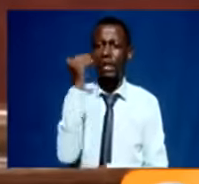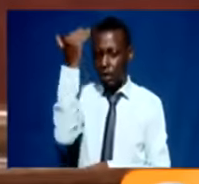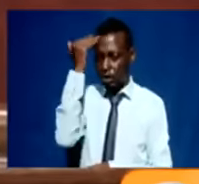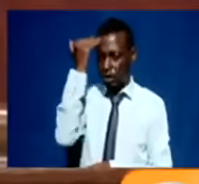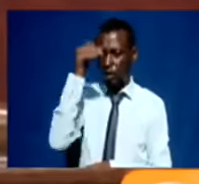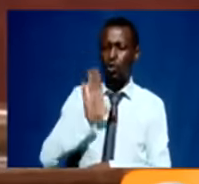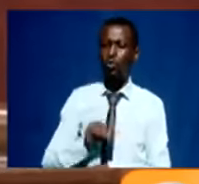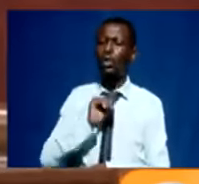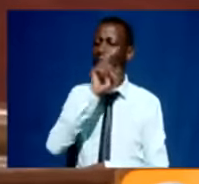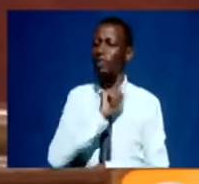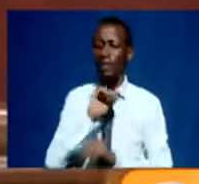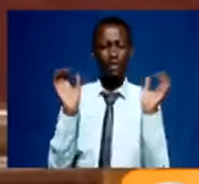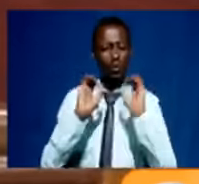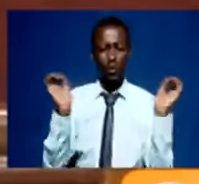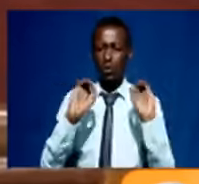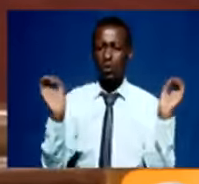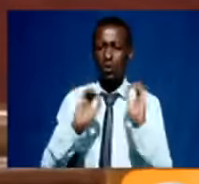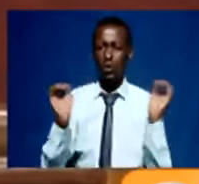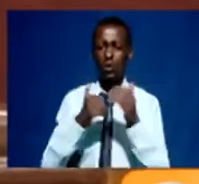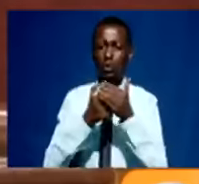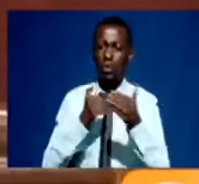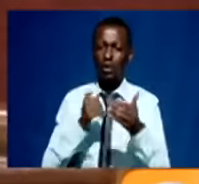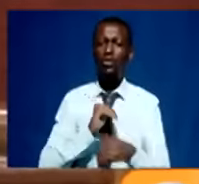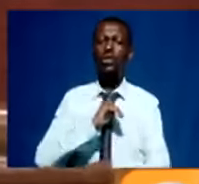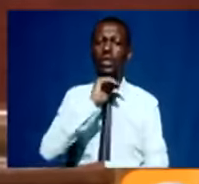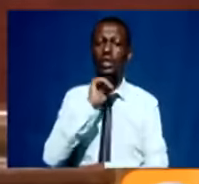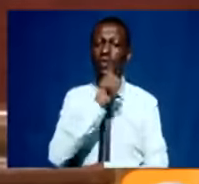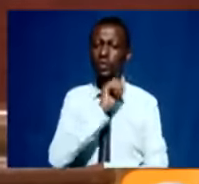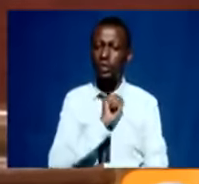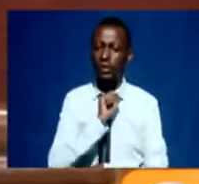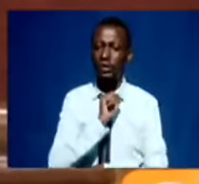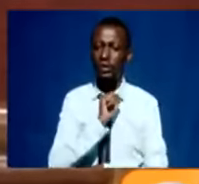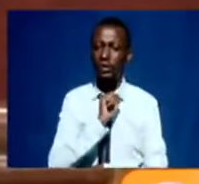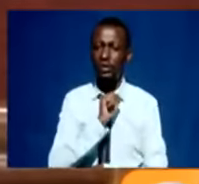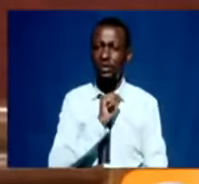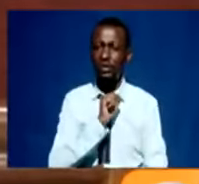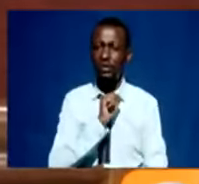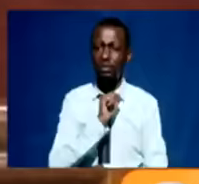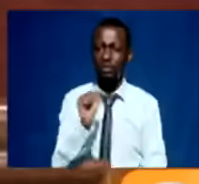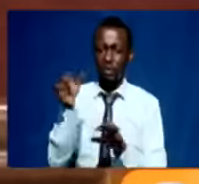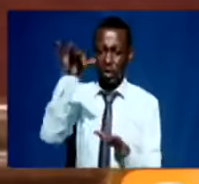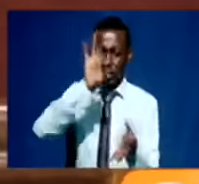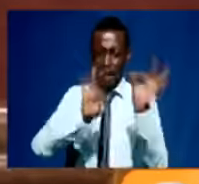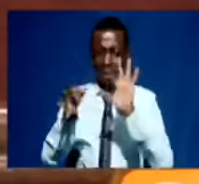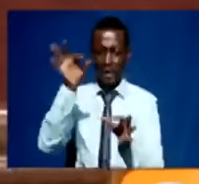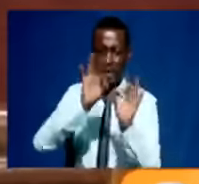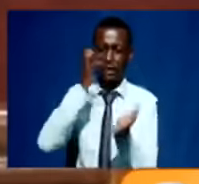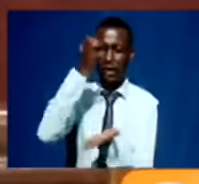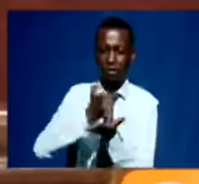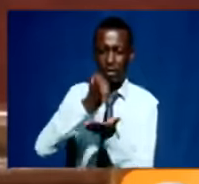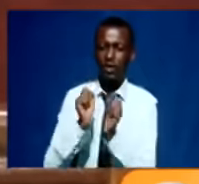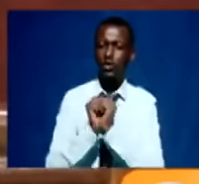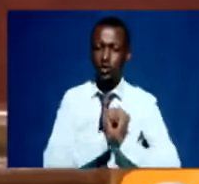deceased at all prior to her death. So let's analyze the evidence together.